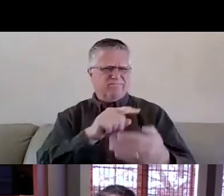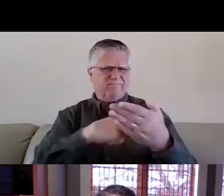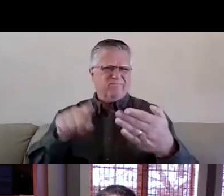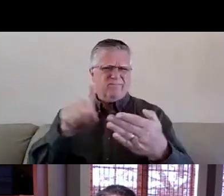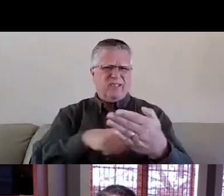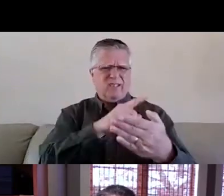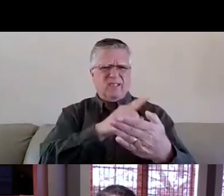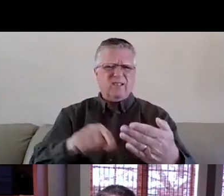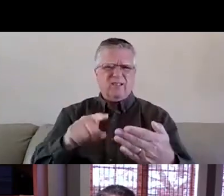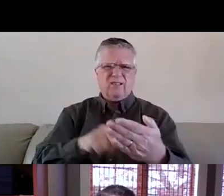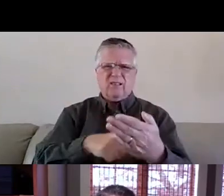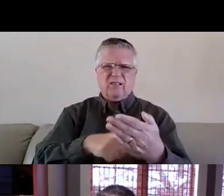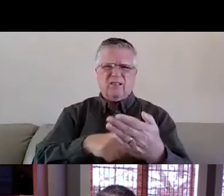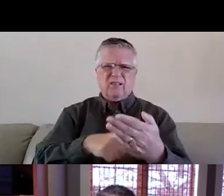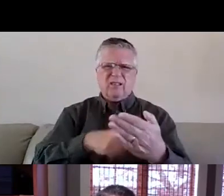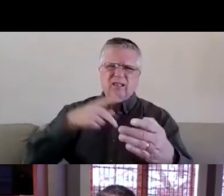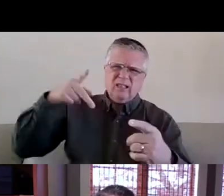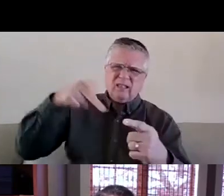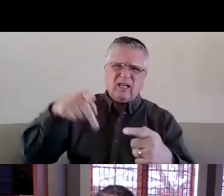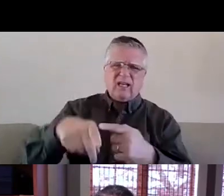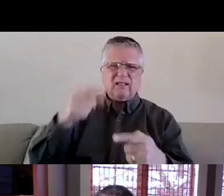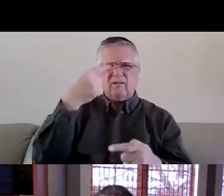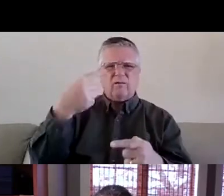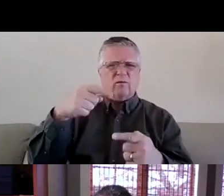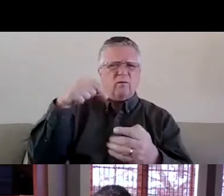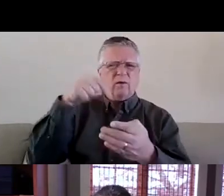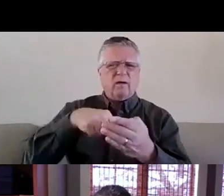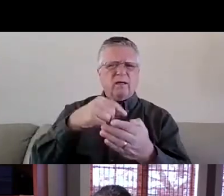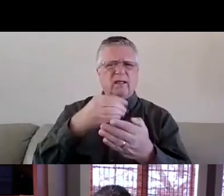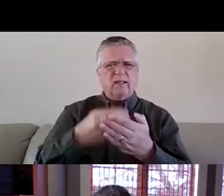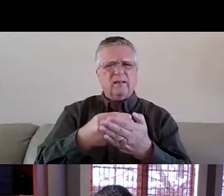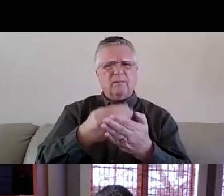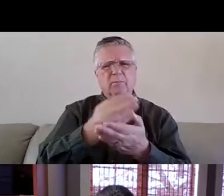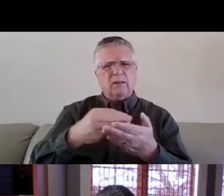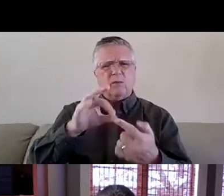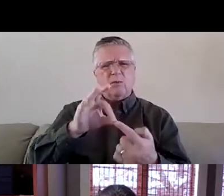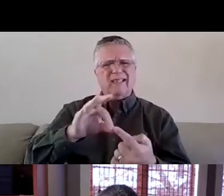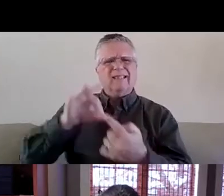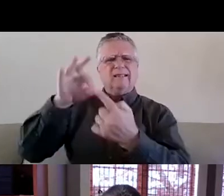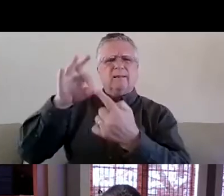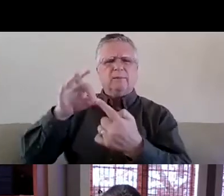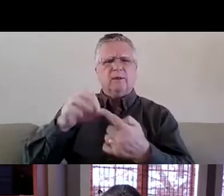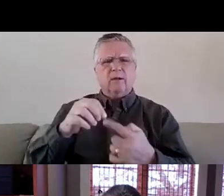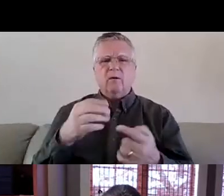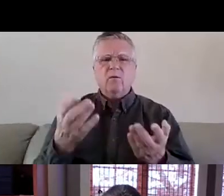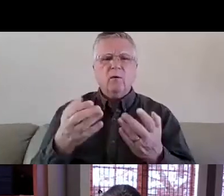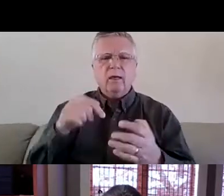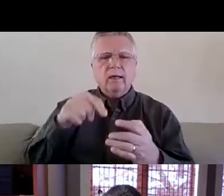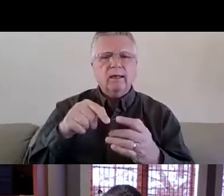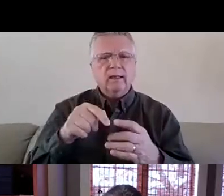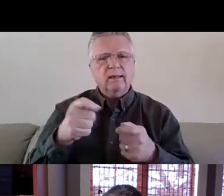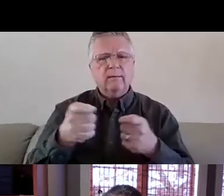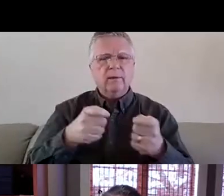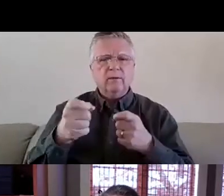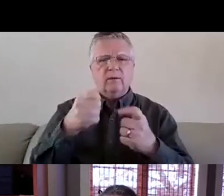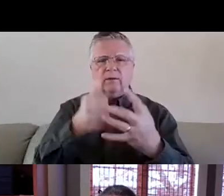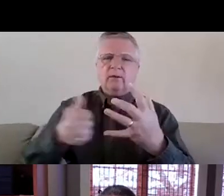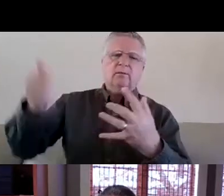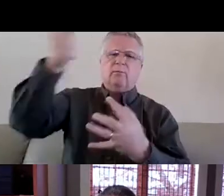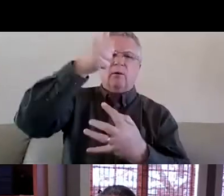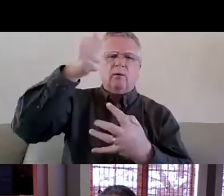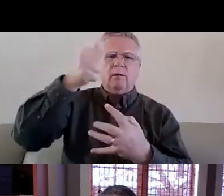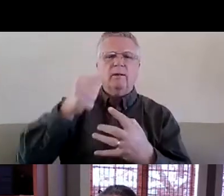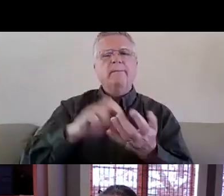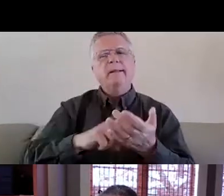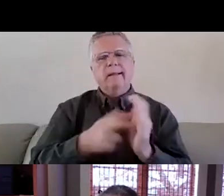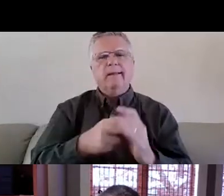the cuts that are slated for this budget, with the exception of what this administration has consistently prioritized, and that's the